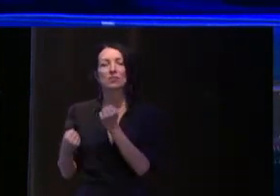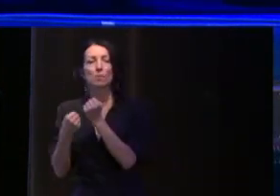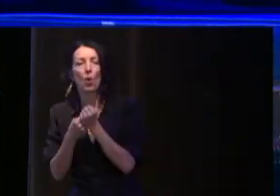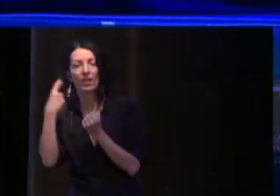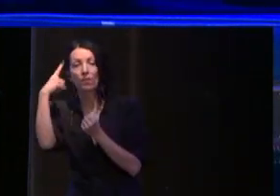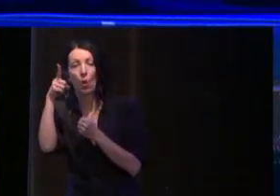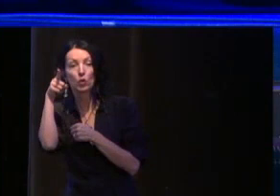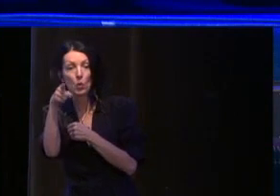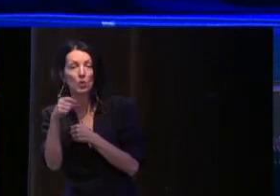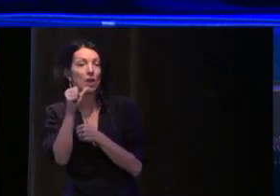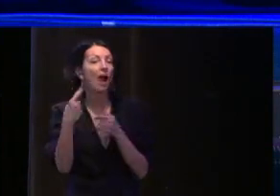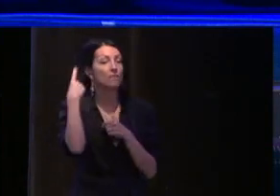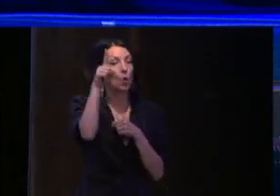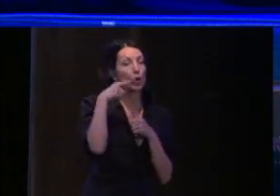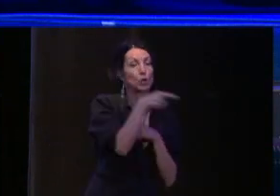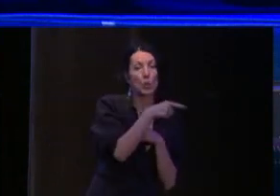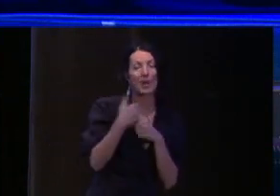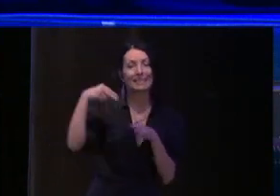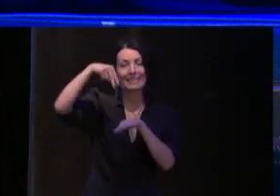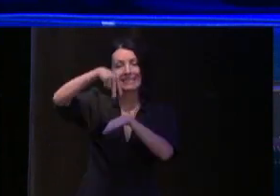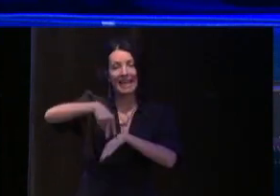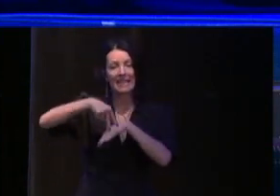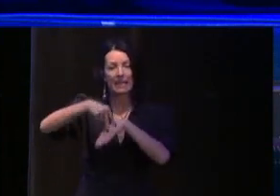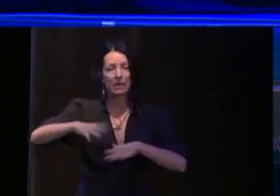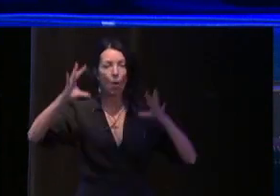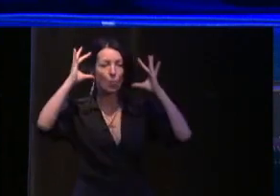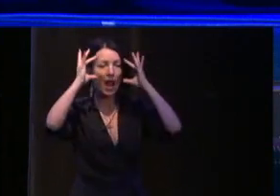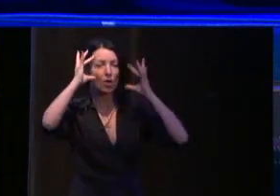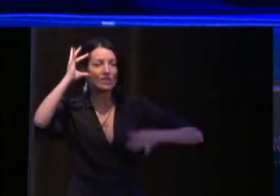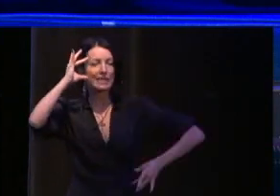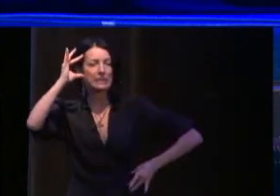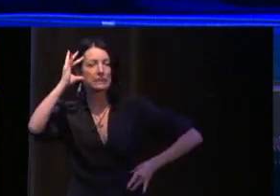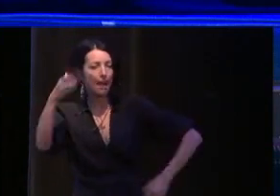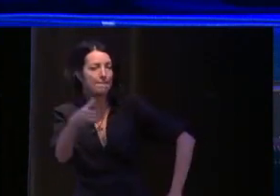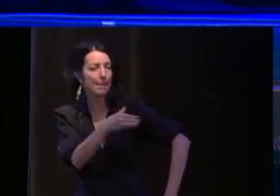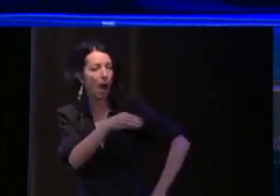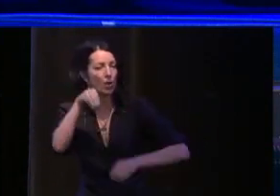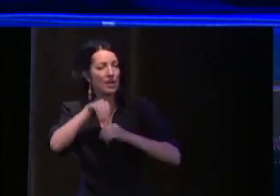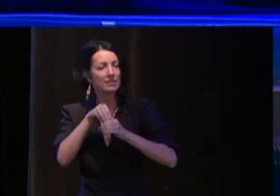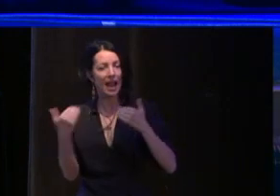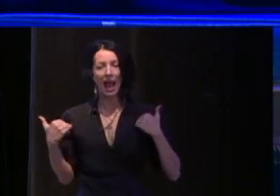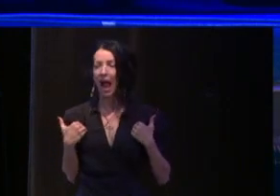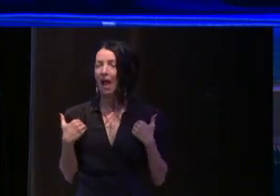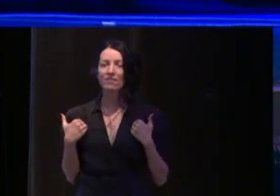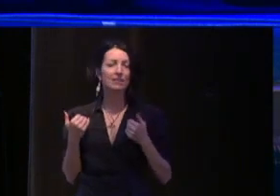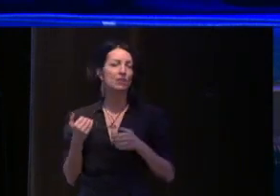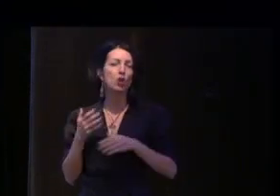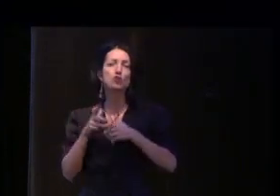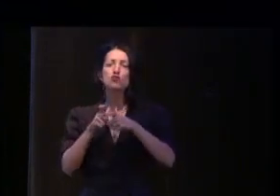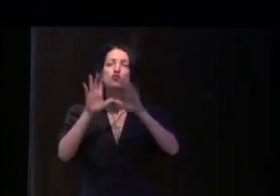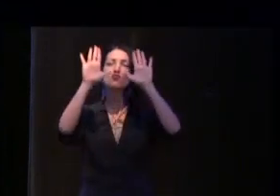for you, while you are standing in the awareness that this power that is within you is greater than any